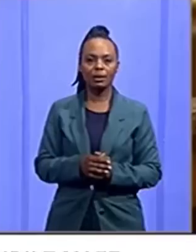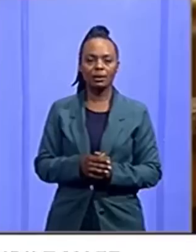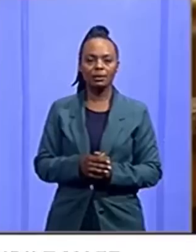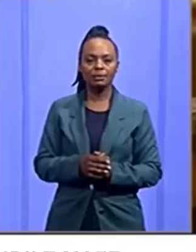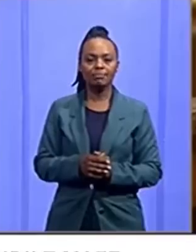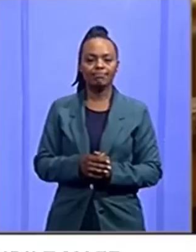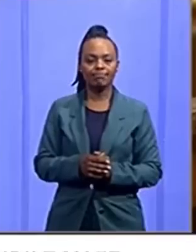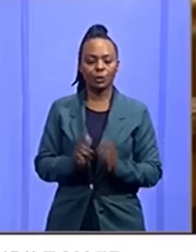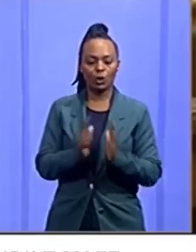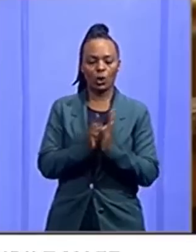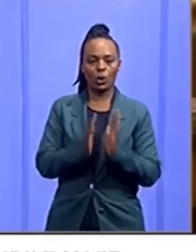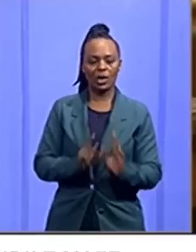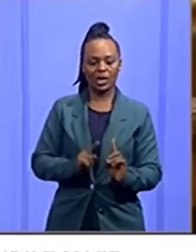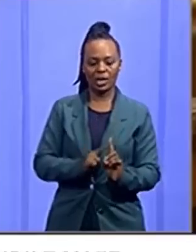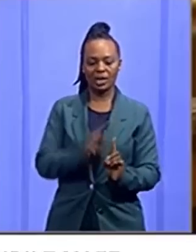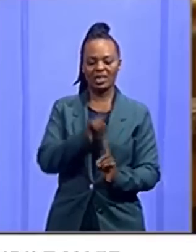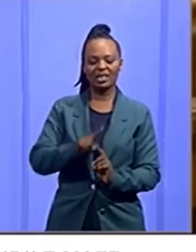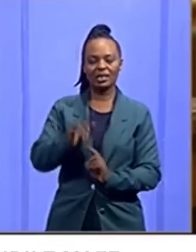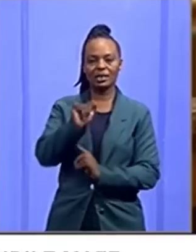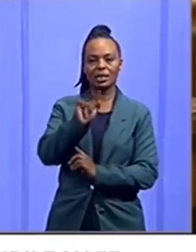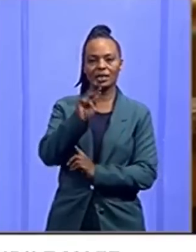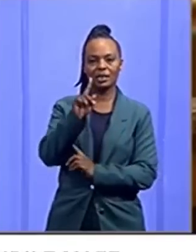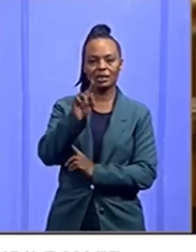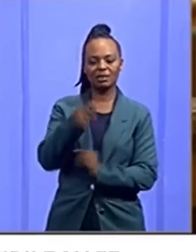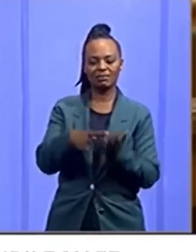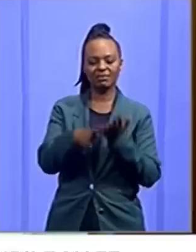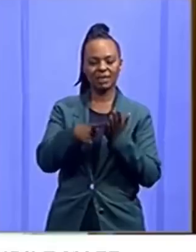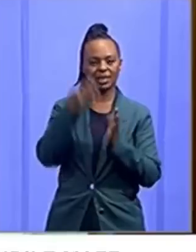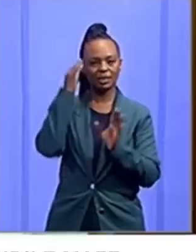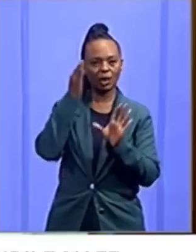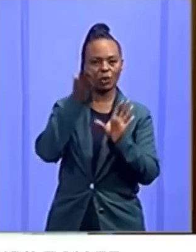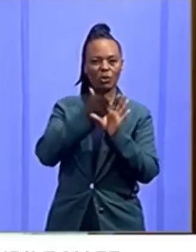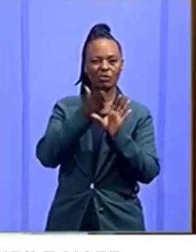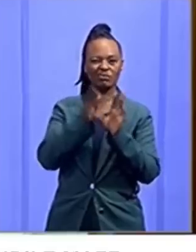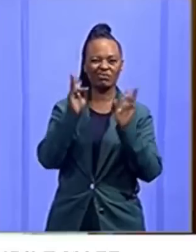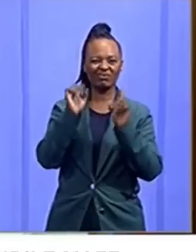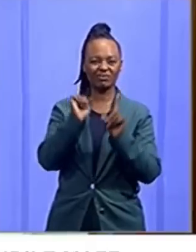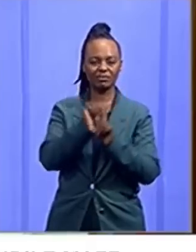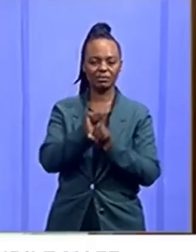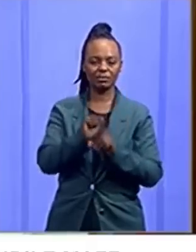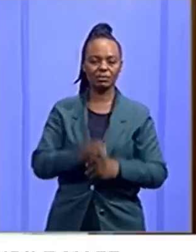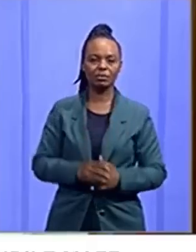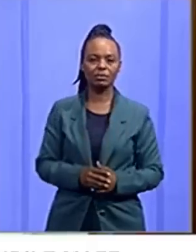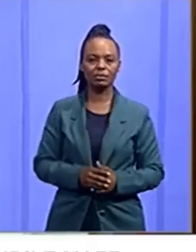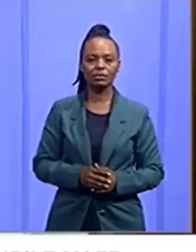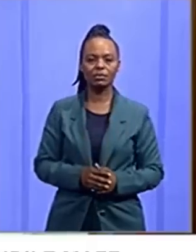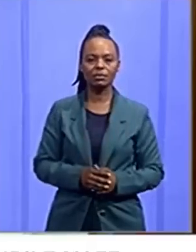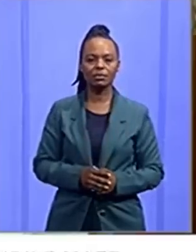Babueledi ba Gazang Dilemafe ba sekaseka pegelo ya itekanelo ya tlhaloganyo ya gagwe.